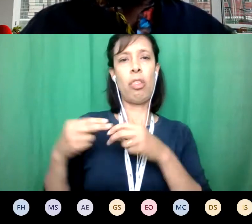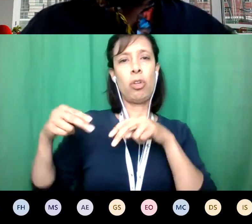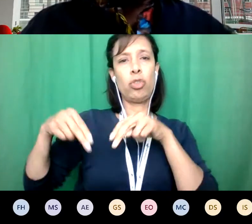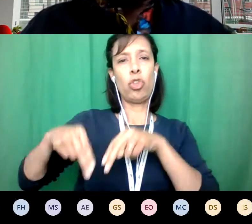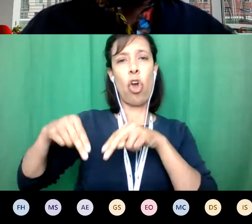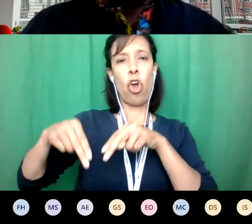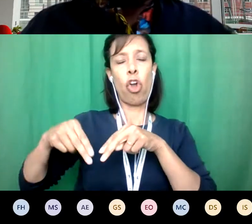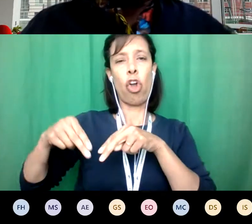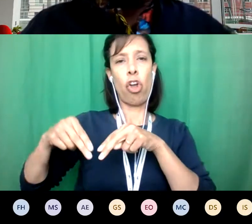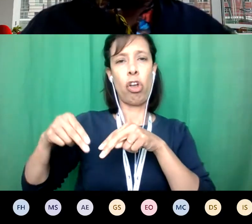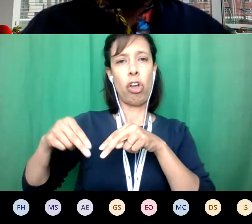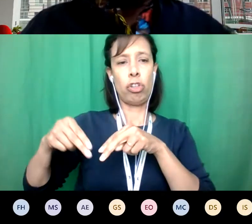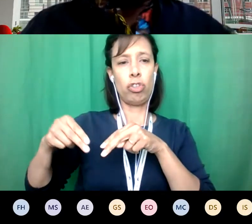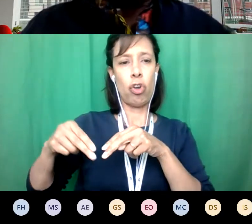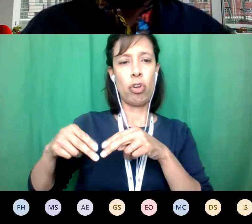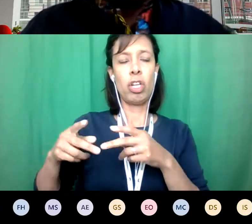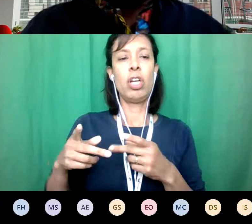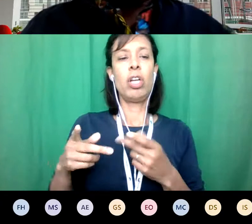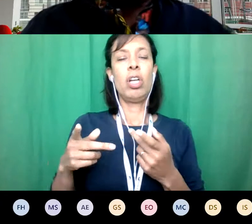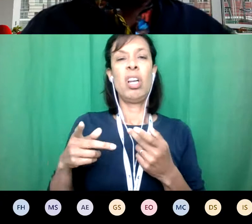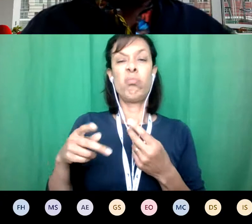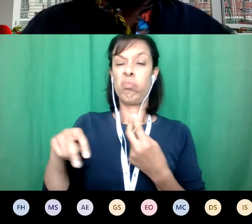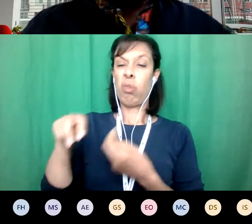and might appear at some point